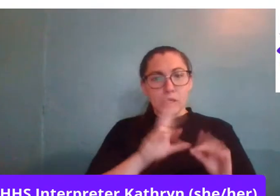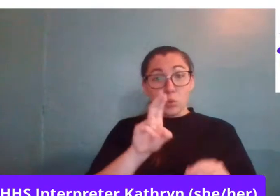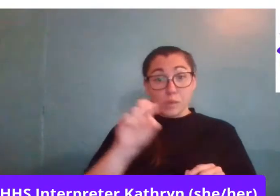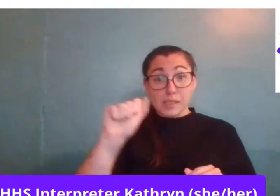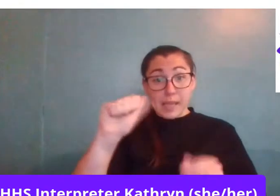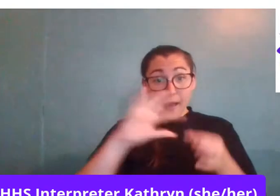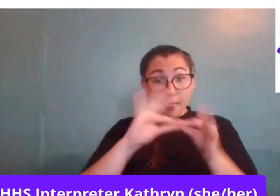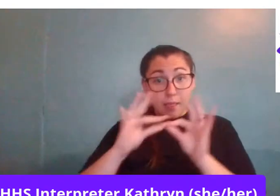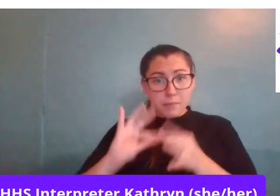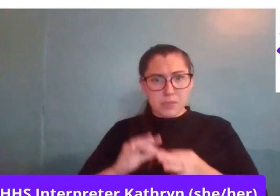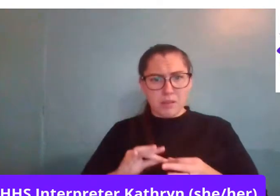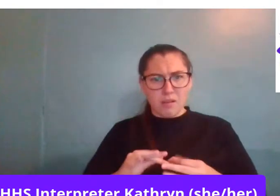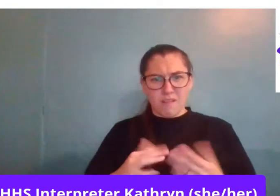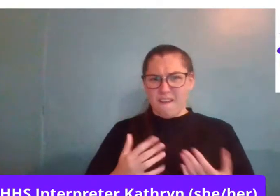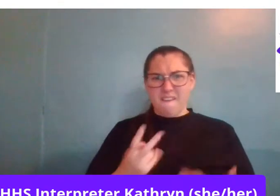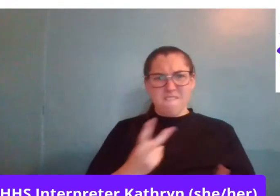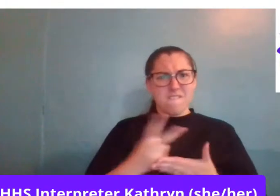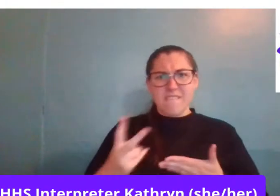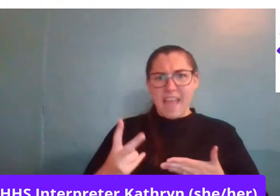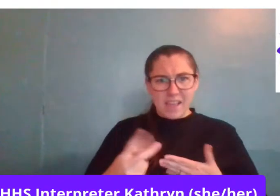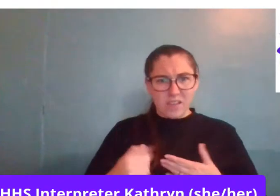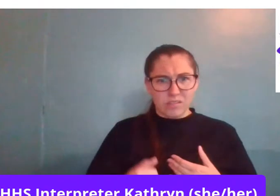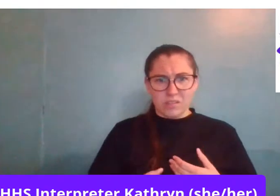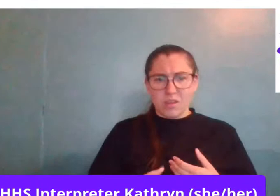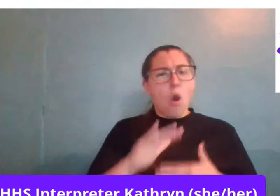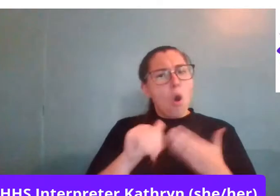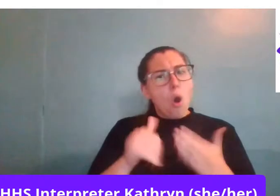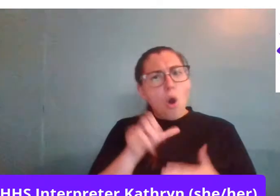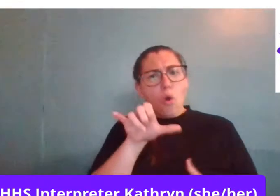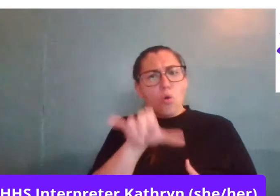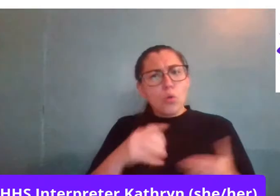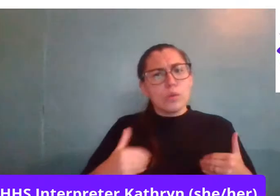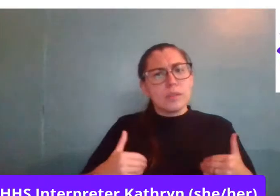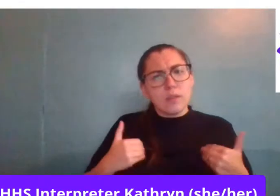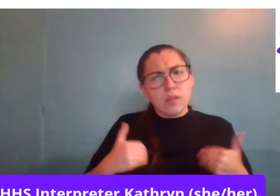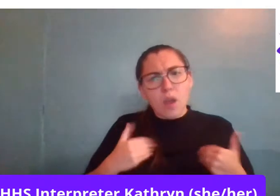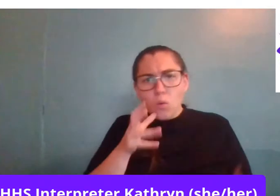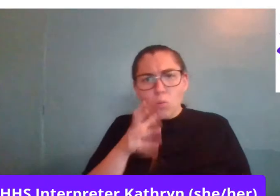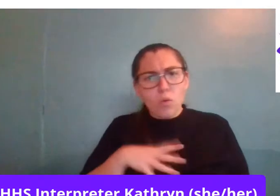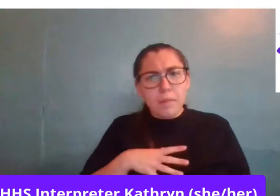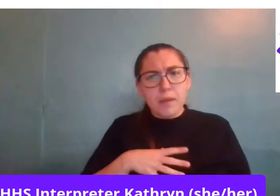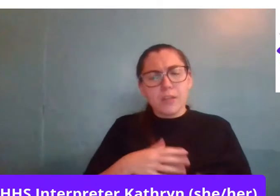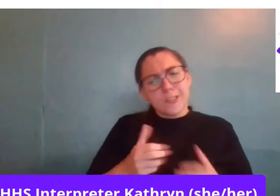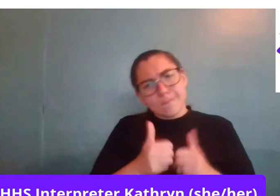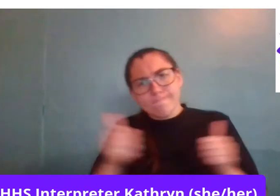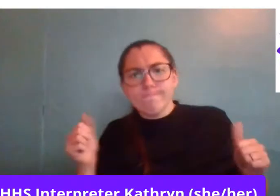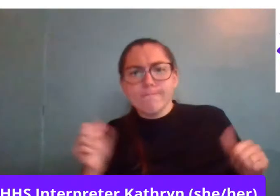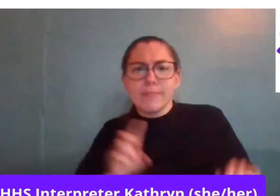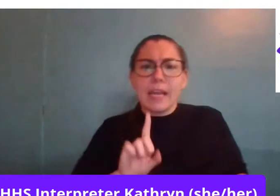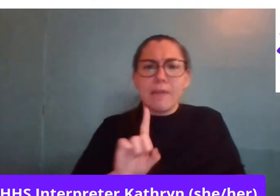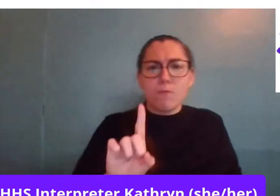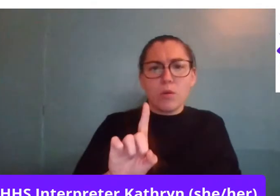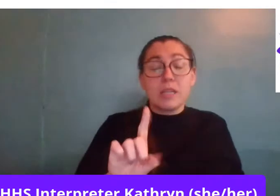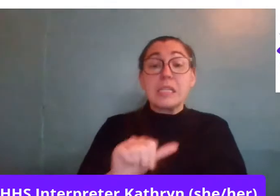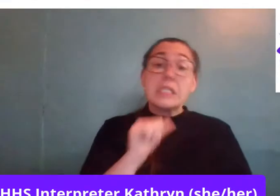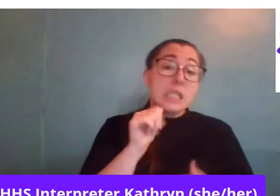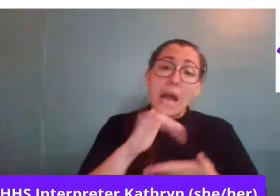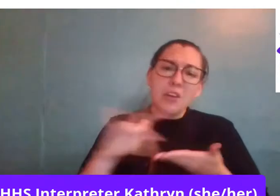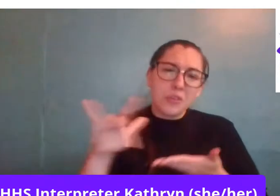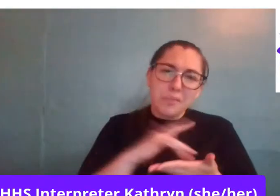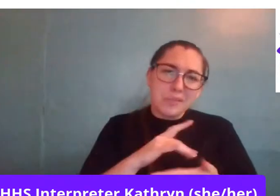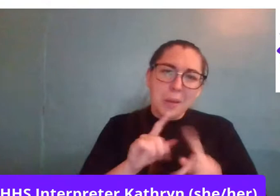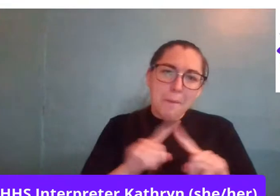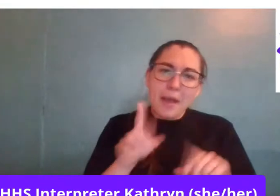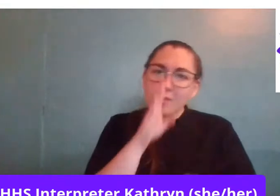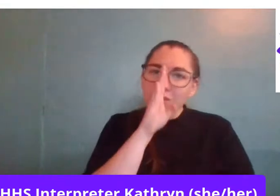Olympics totally failed all these young women who came forward. And it wasn't discrimination. It was just straight